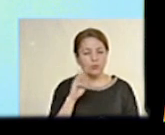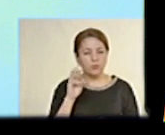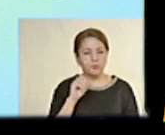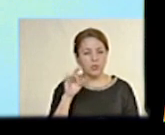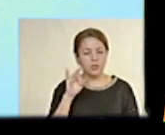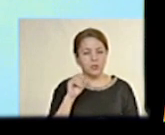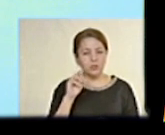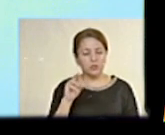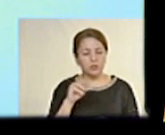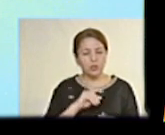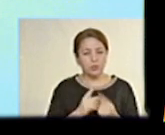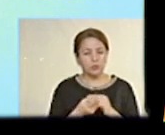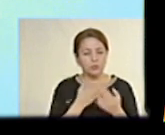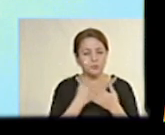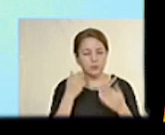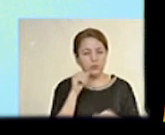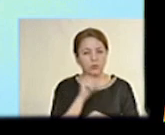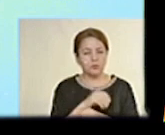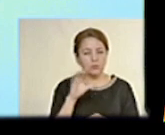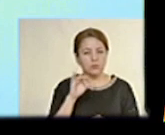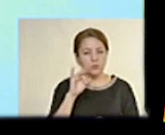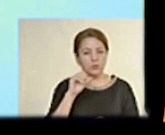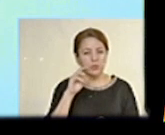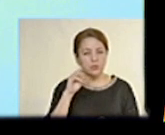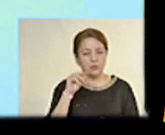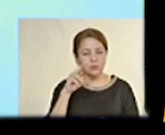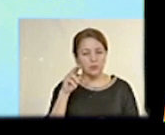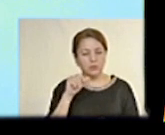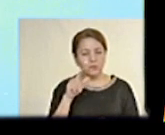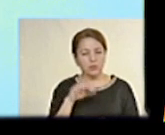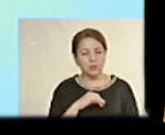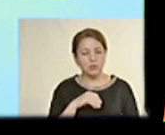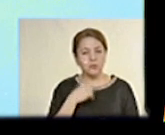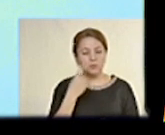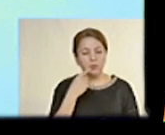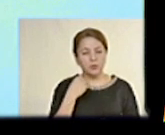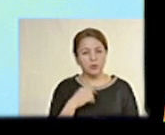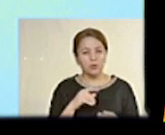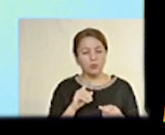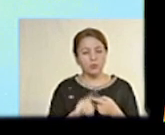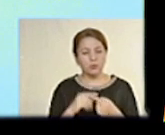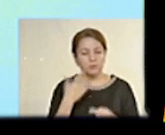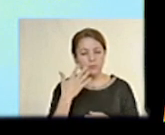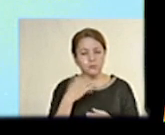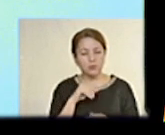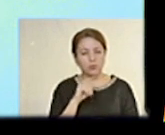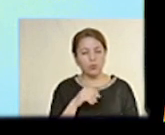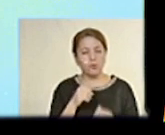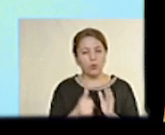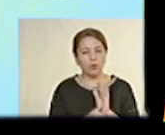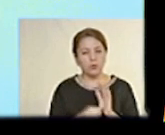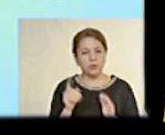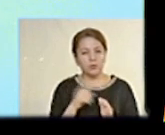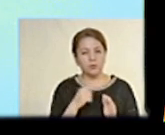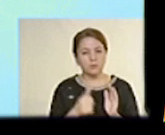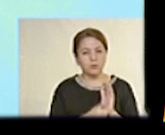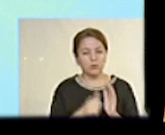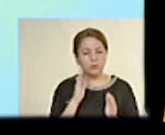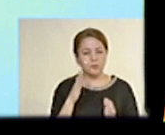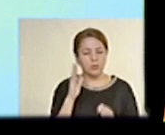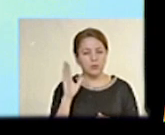maxrajlar o'zgarishsiz qolib, suratida turgan 1 qo'shamiz 5 ga. Bu esa 6 taqsim 6 ni